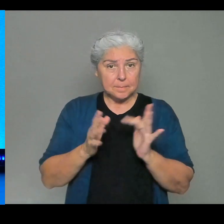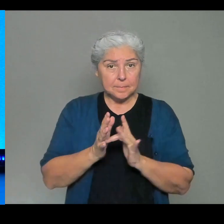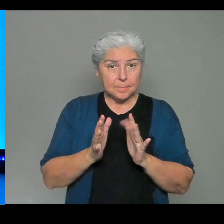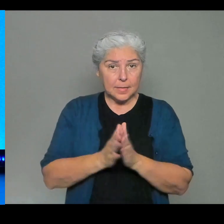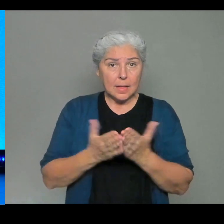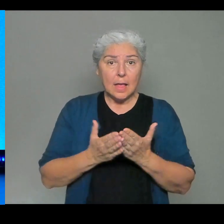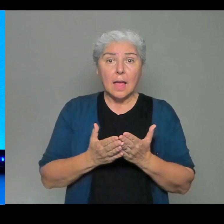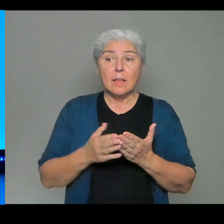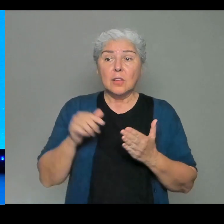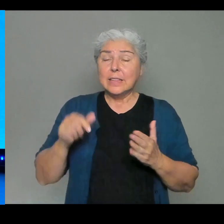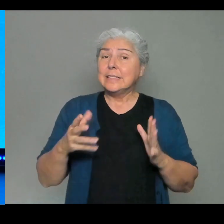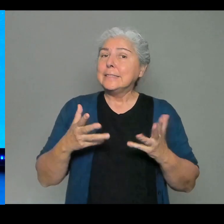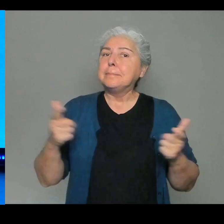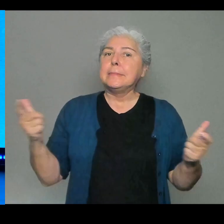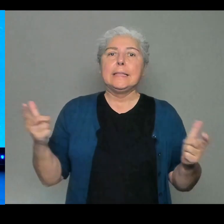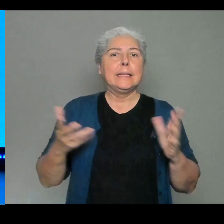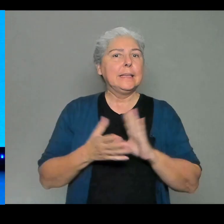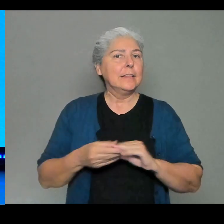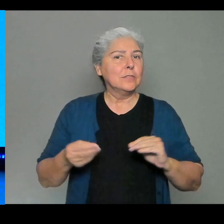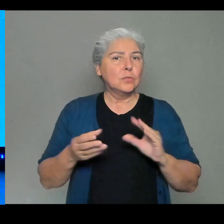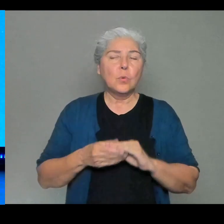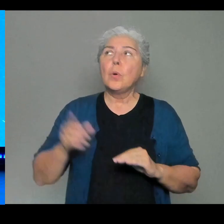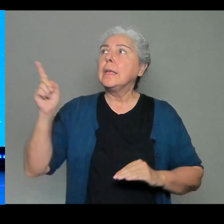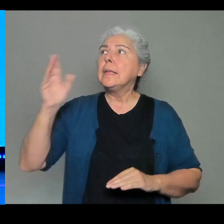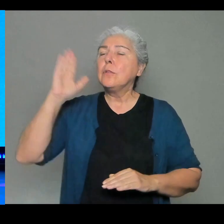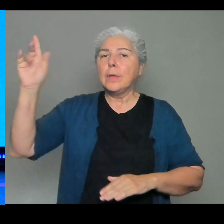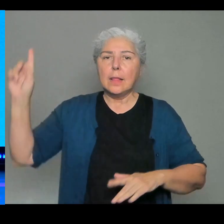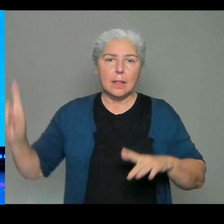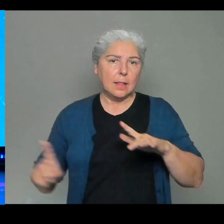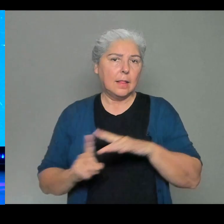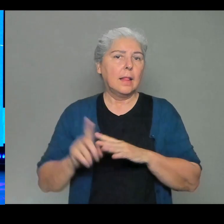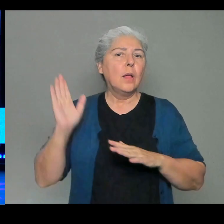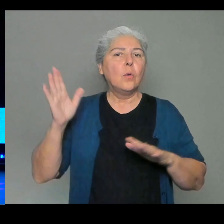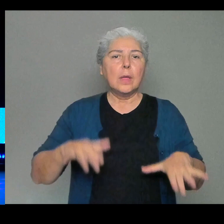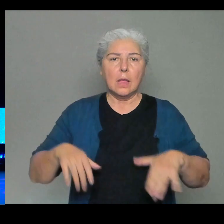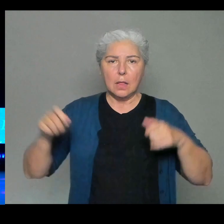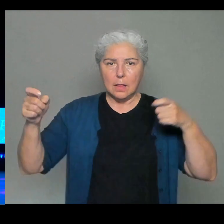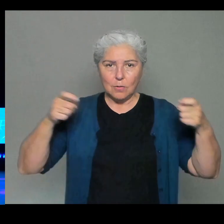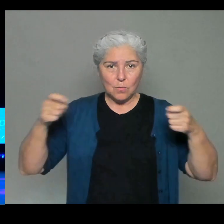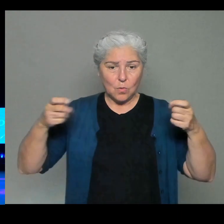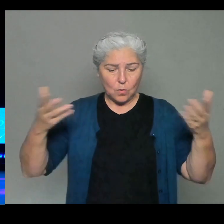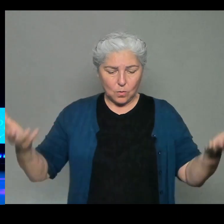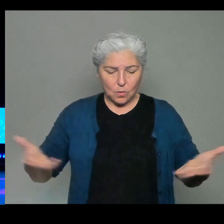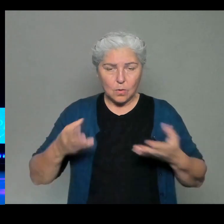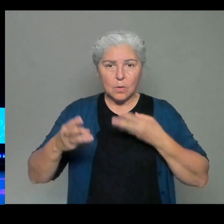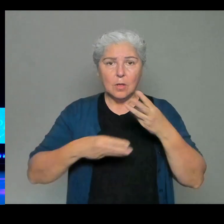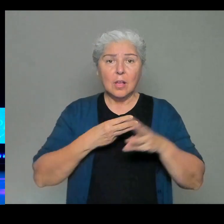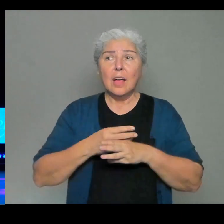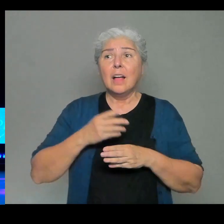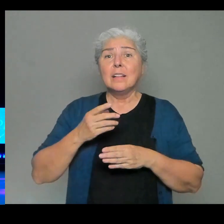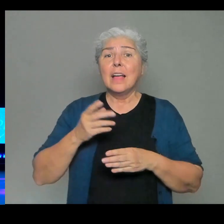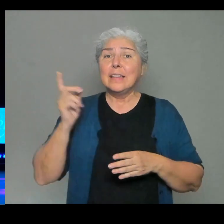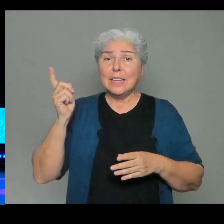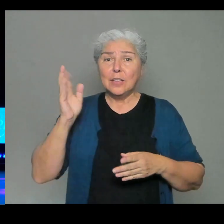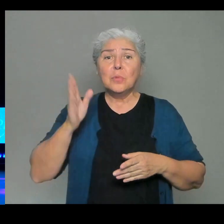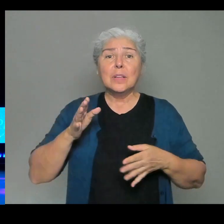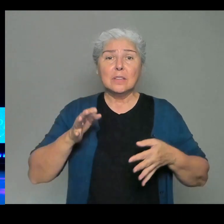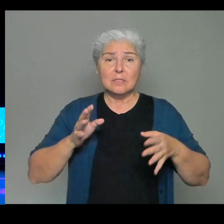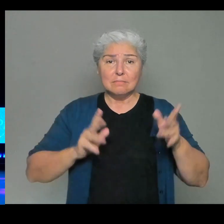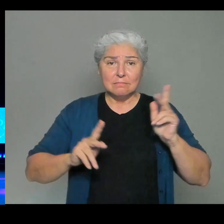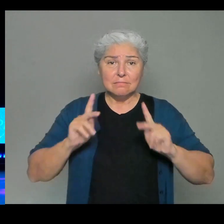in this bigger story that God is unfolding, and he is coming back, he is gonna rule on earth, and he is gonna judge